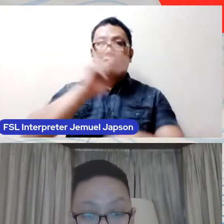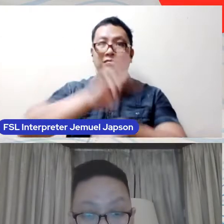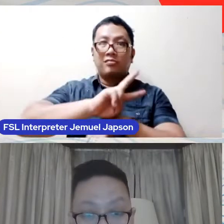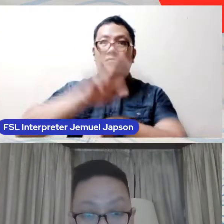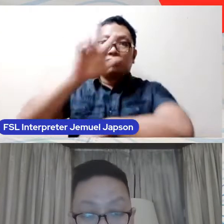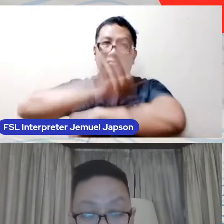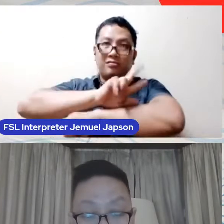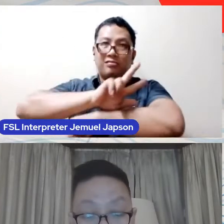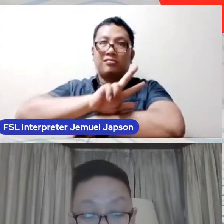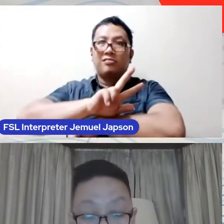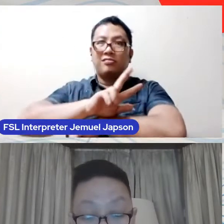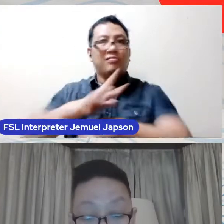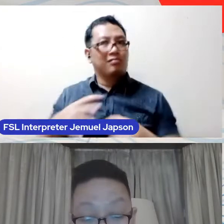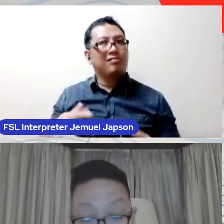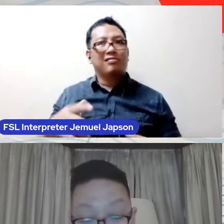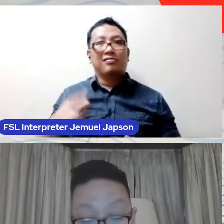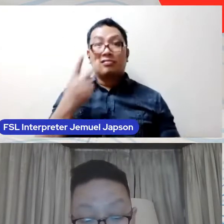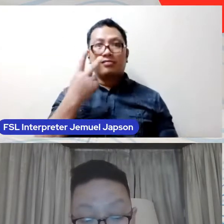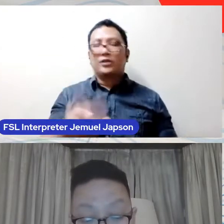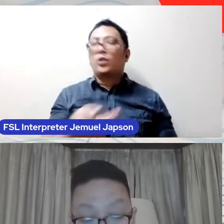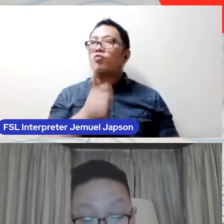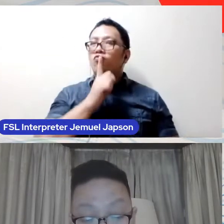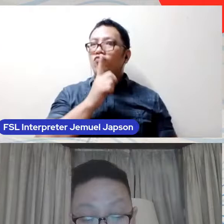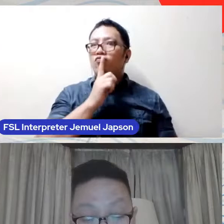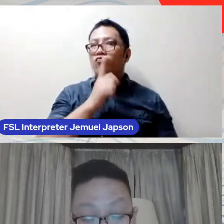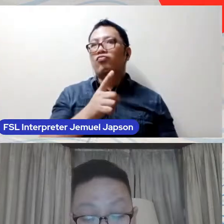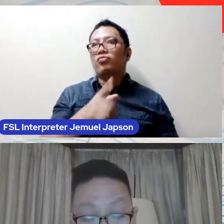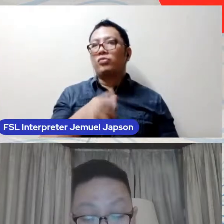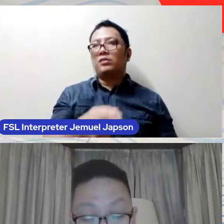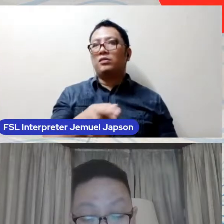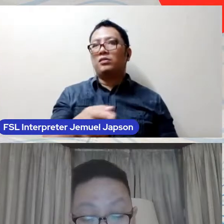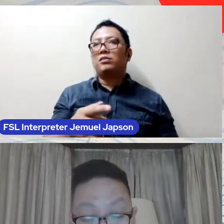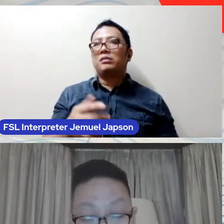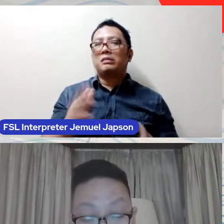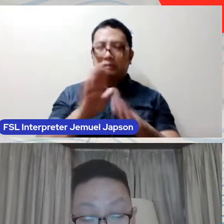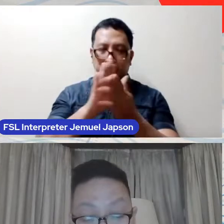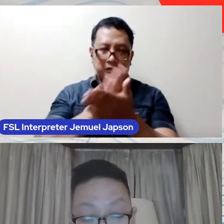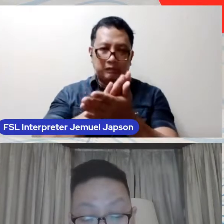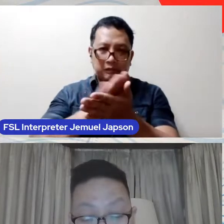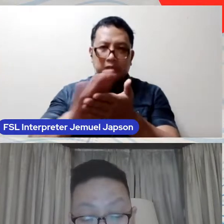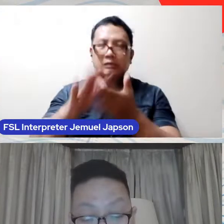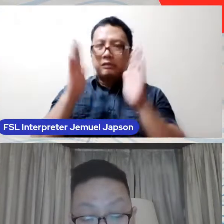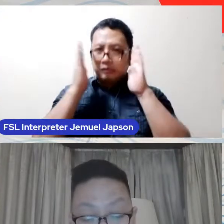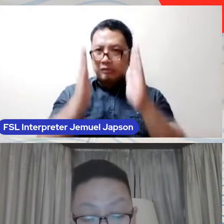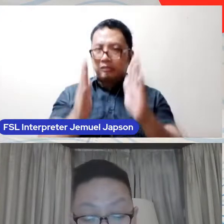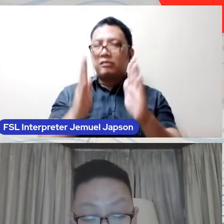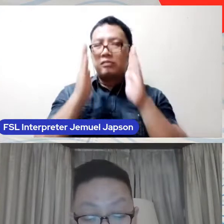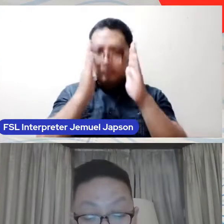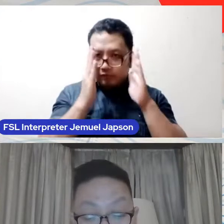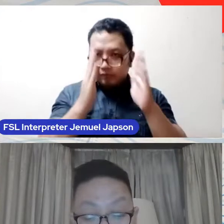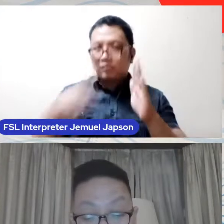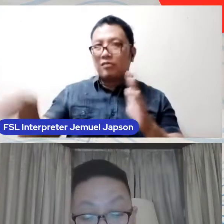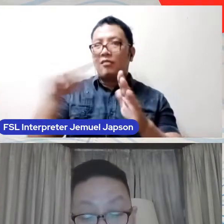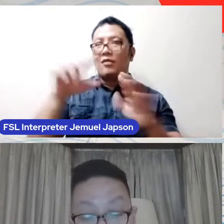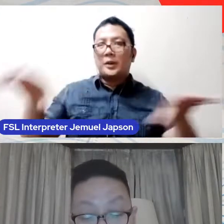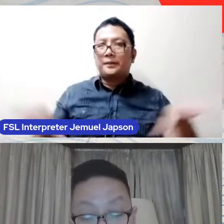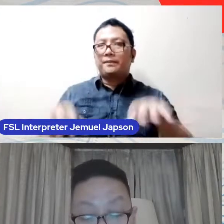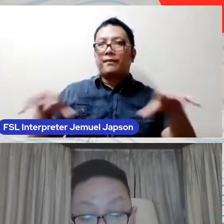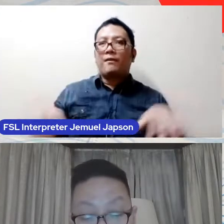So doon pala makita na talagang masinsin at talagang tutok yung mga nagko-conduct ng